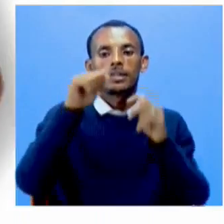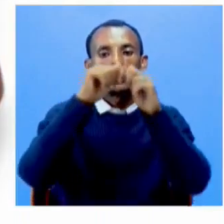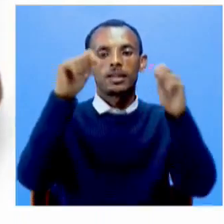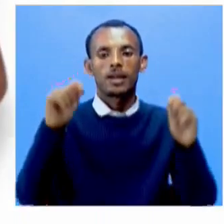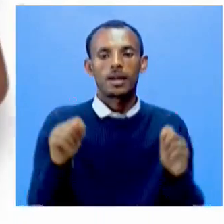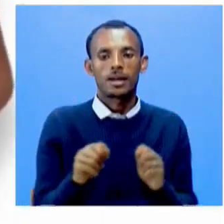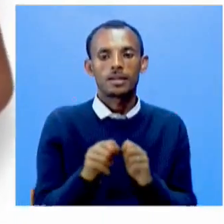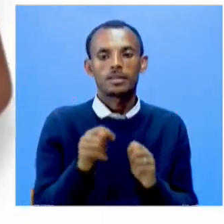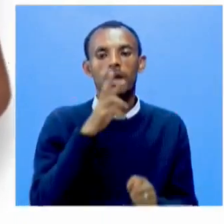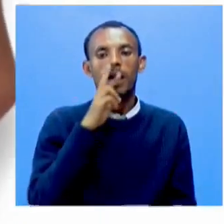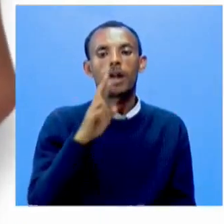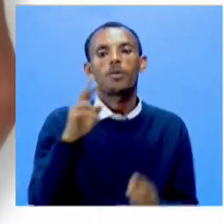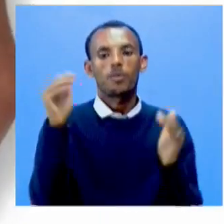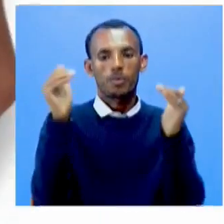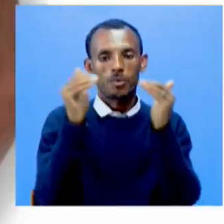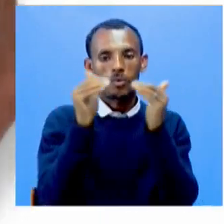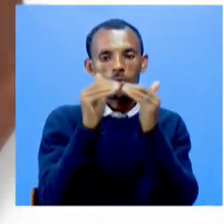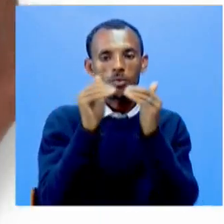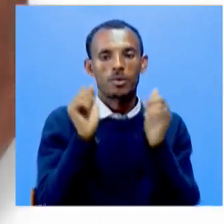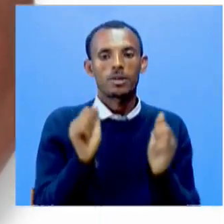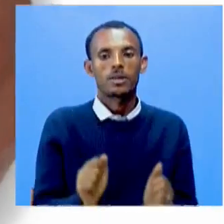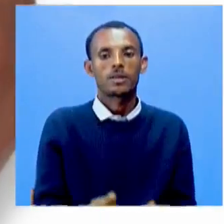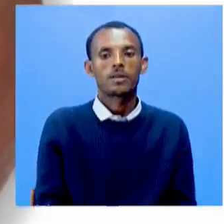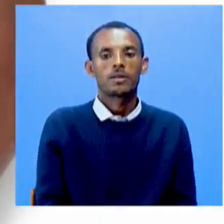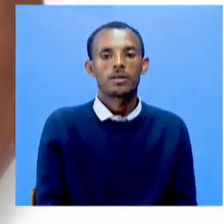the triangles are congruent.